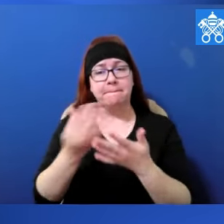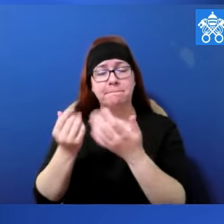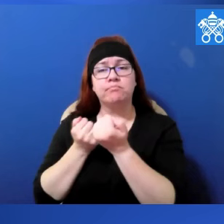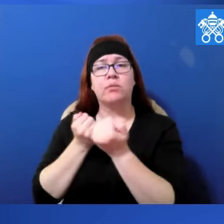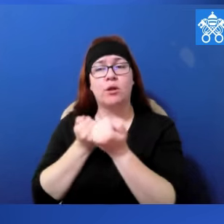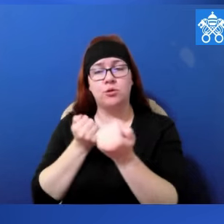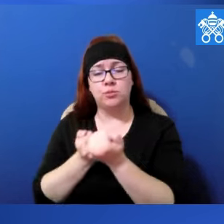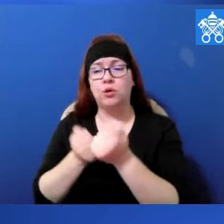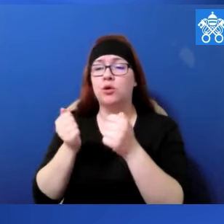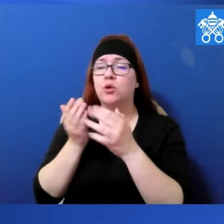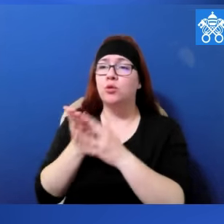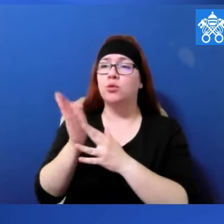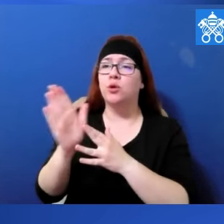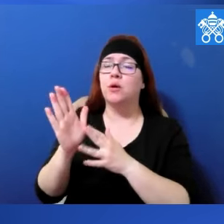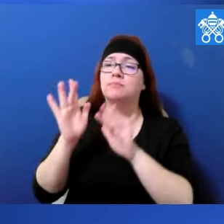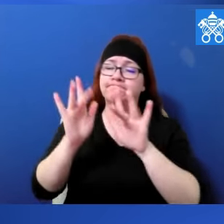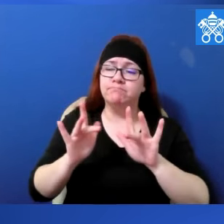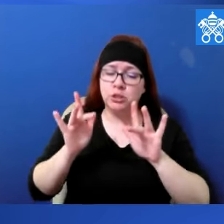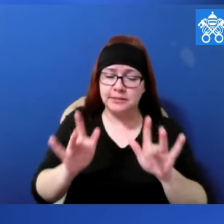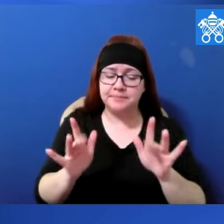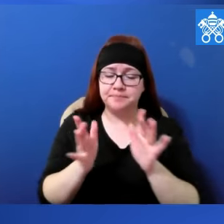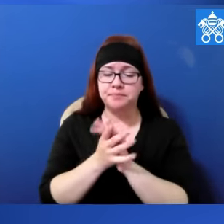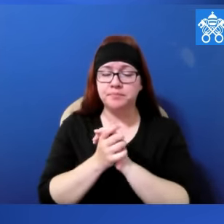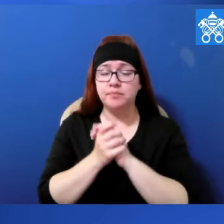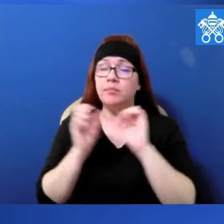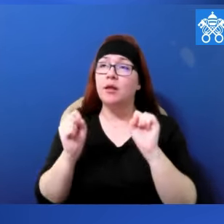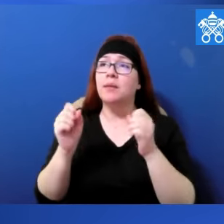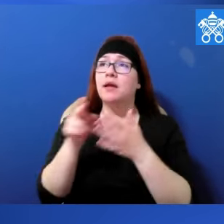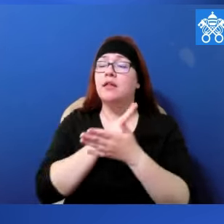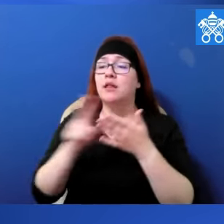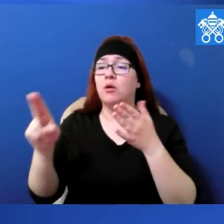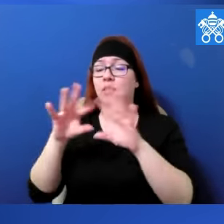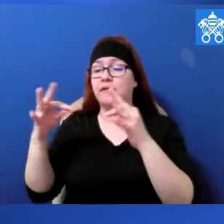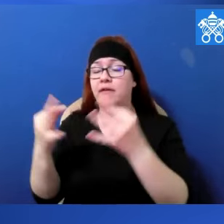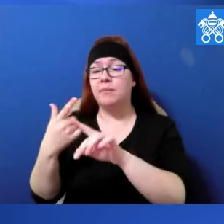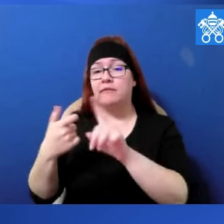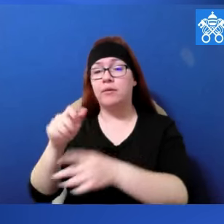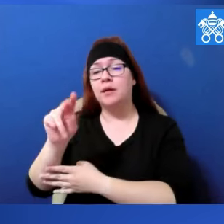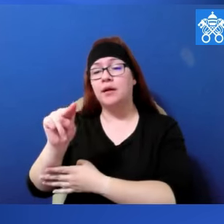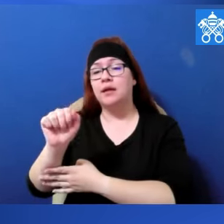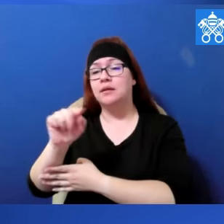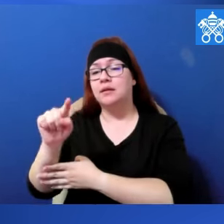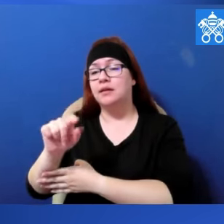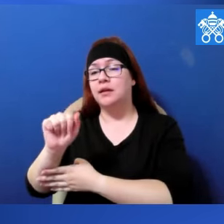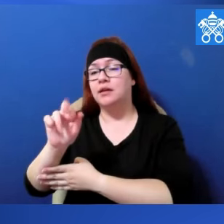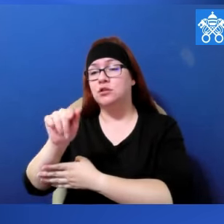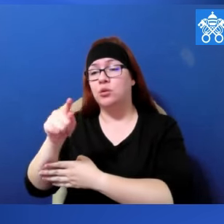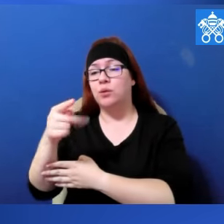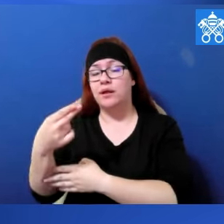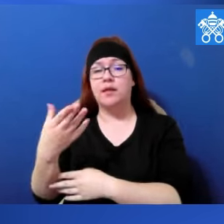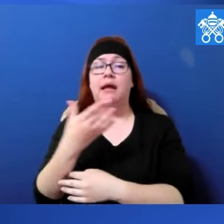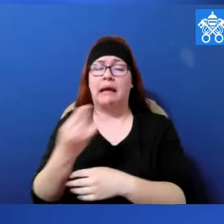on your help and mercy. May the Holy Family of Nazareth and